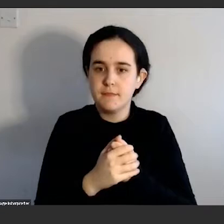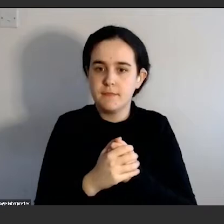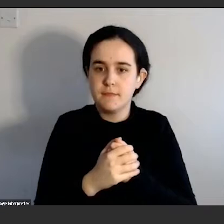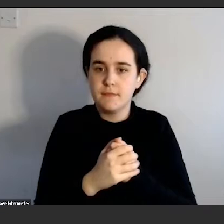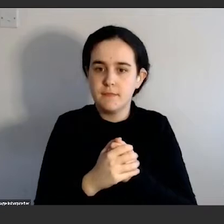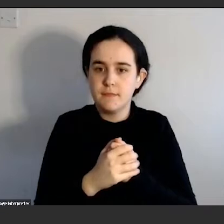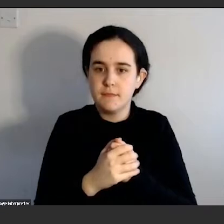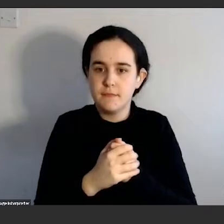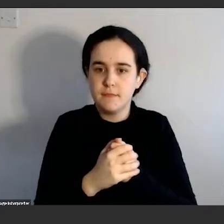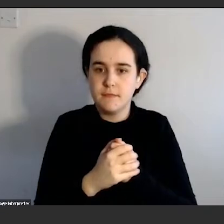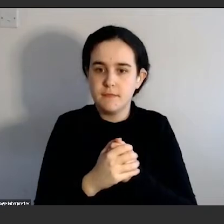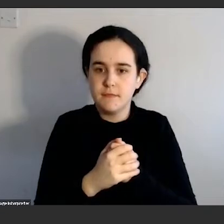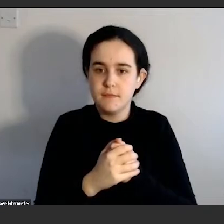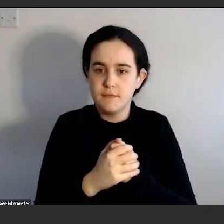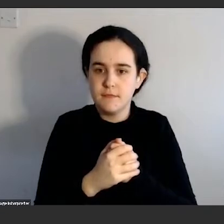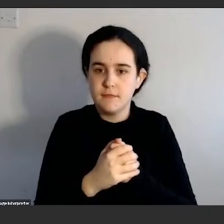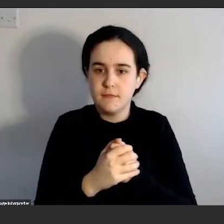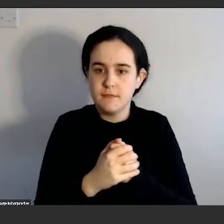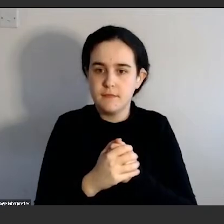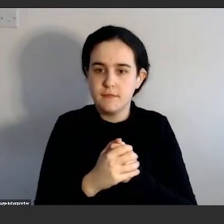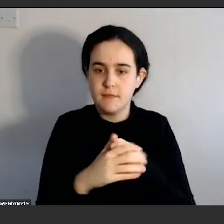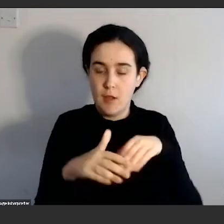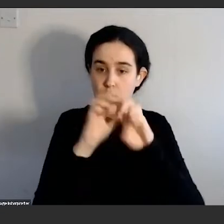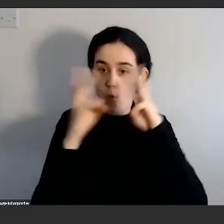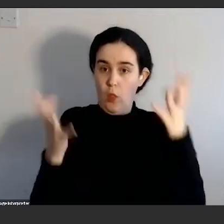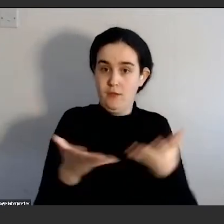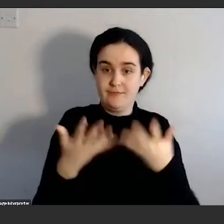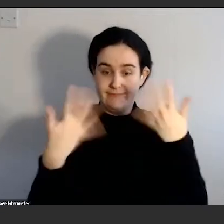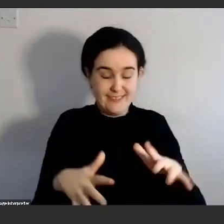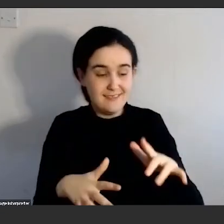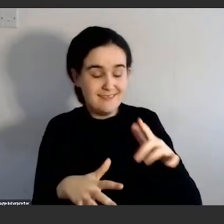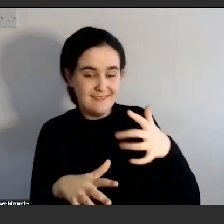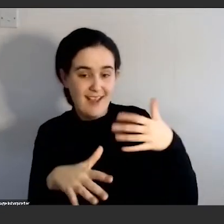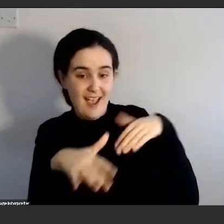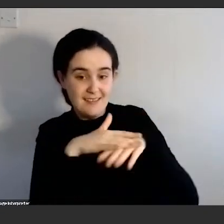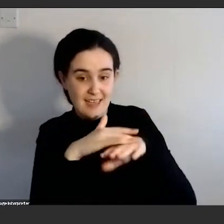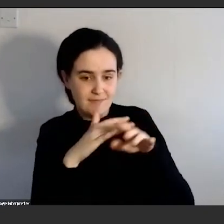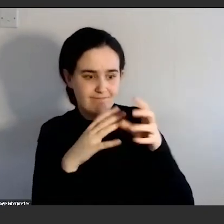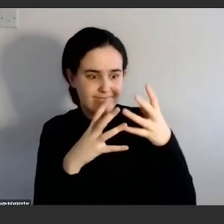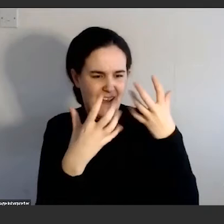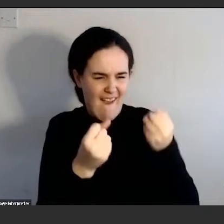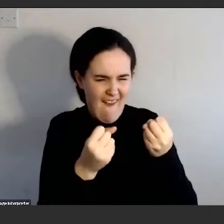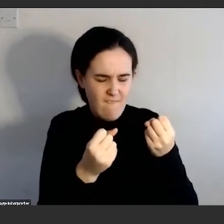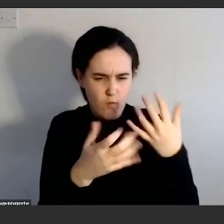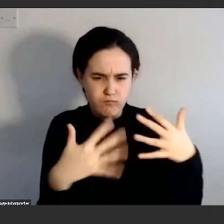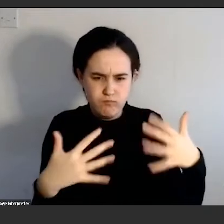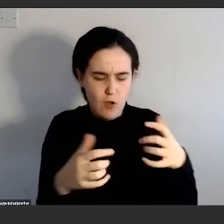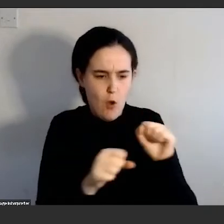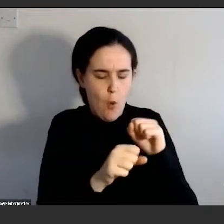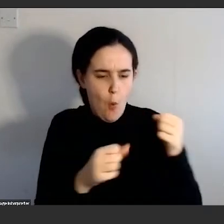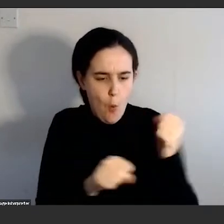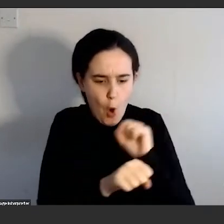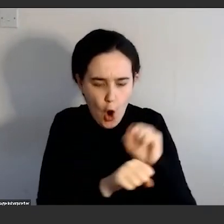And I'm very happy that we will be able to see them here now. And I really would like to thank